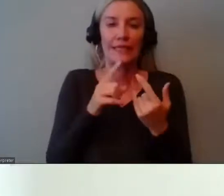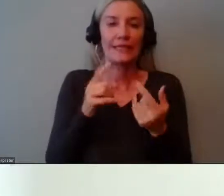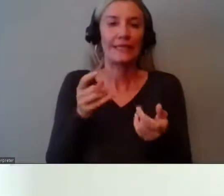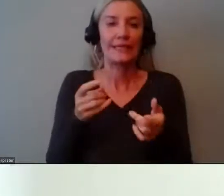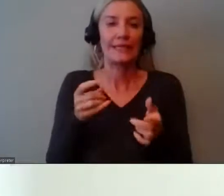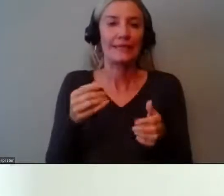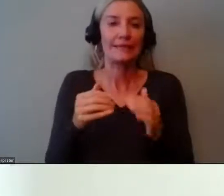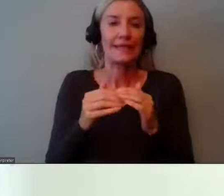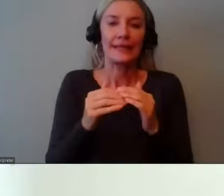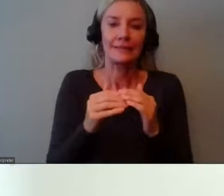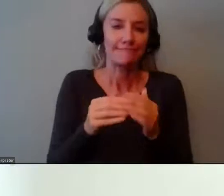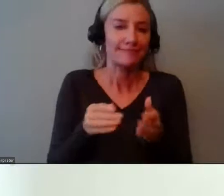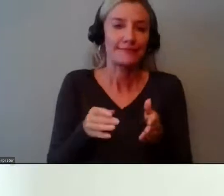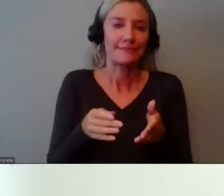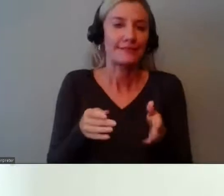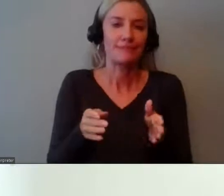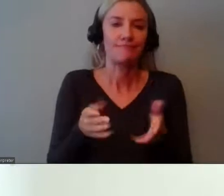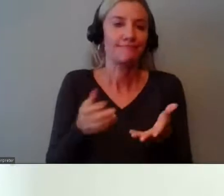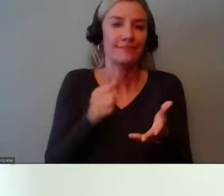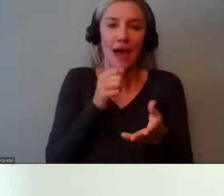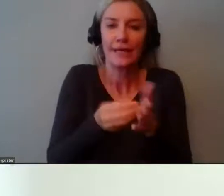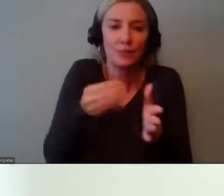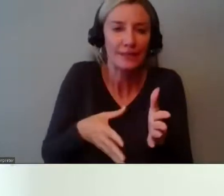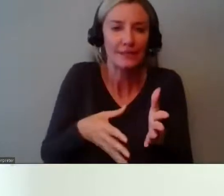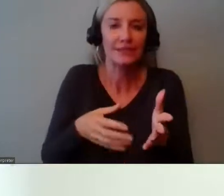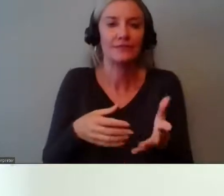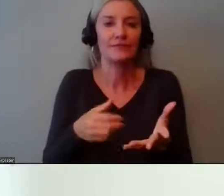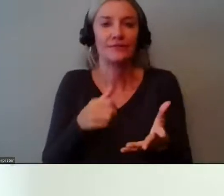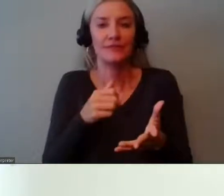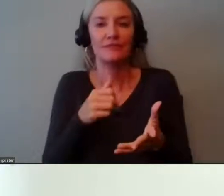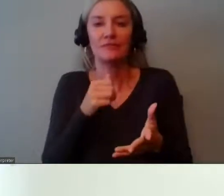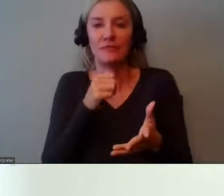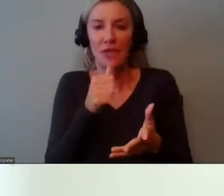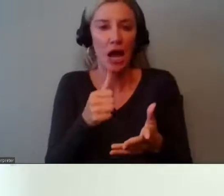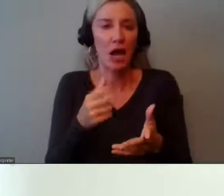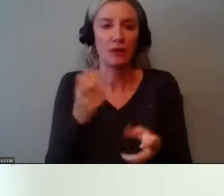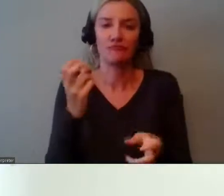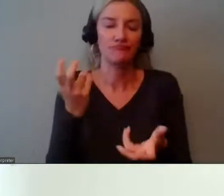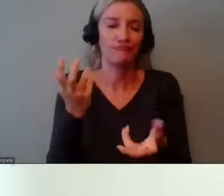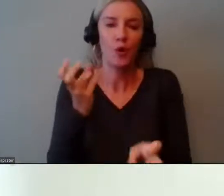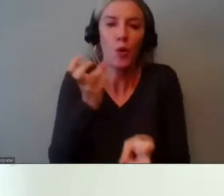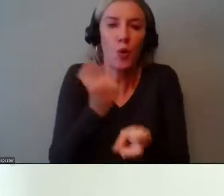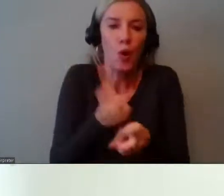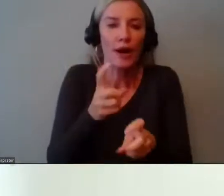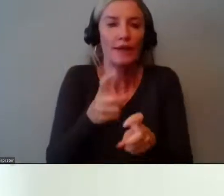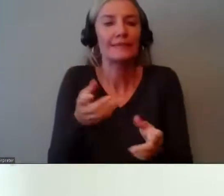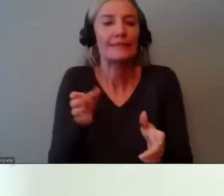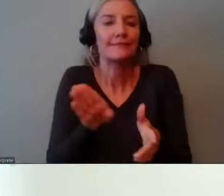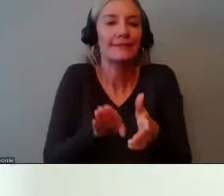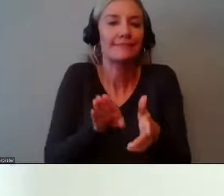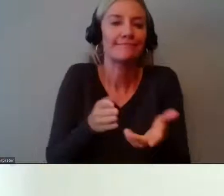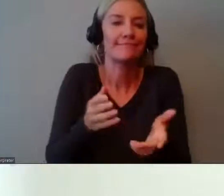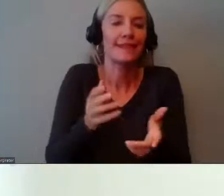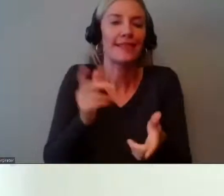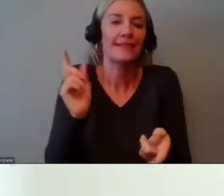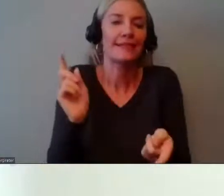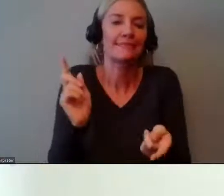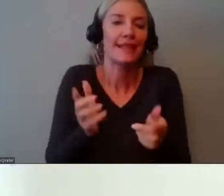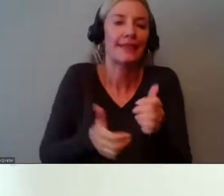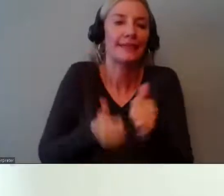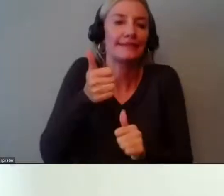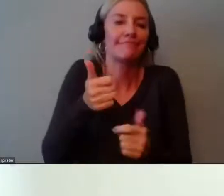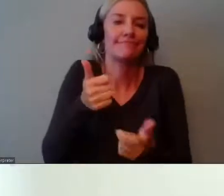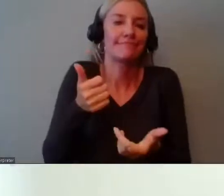most accessible, and the least problematic and most helpful way to avoid these respiratory viral